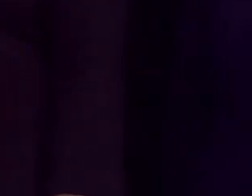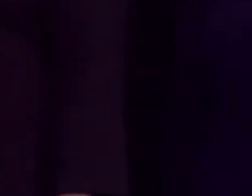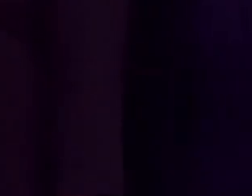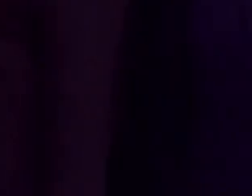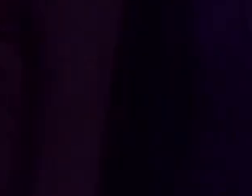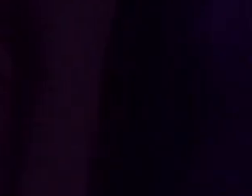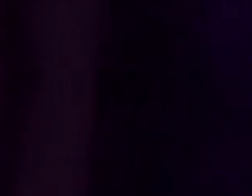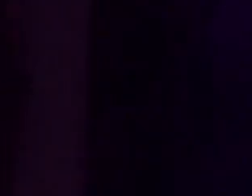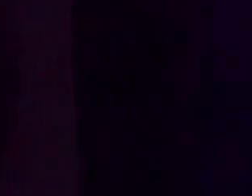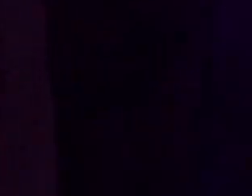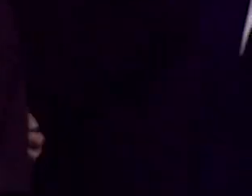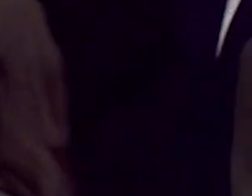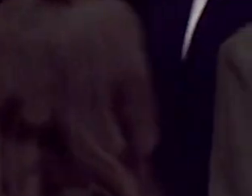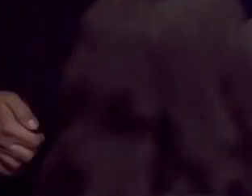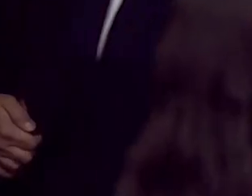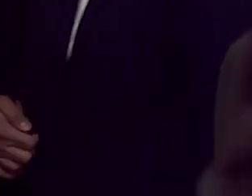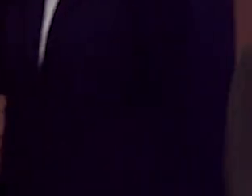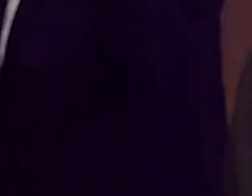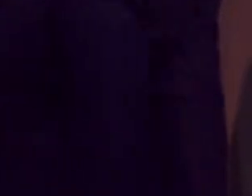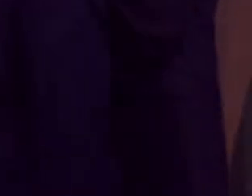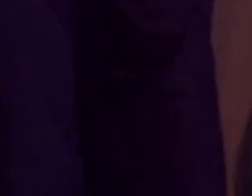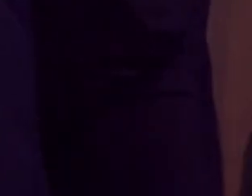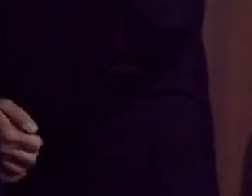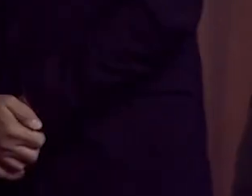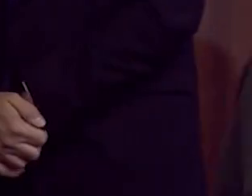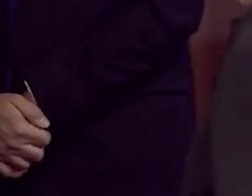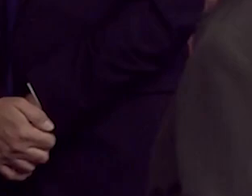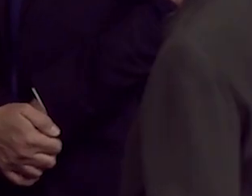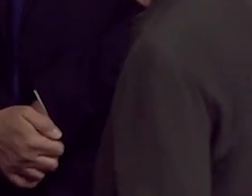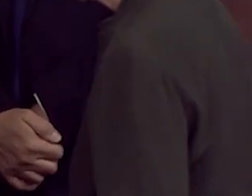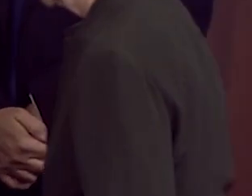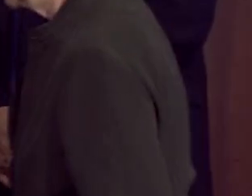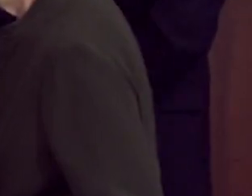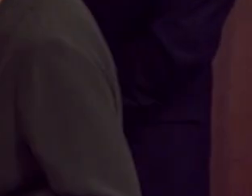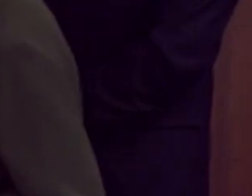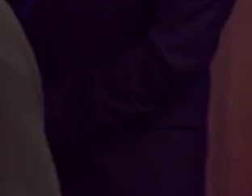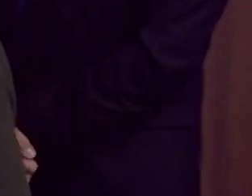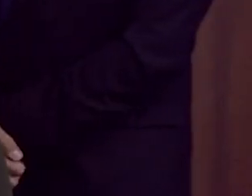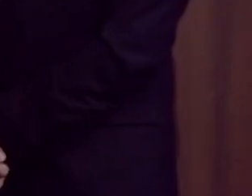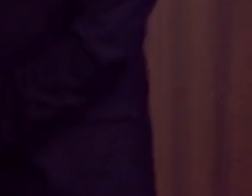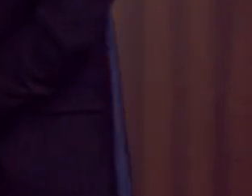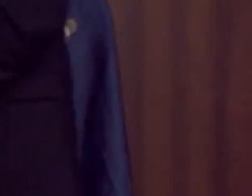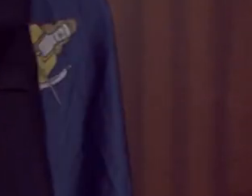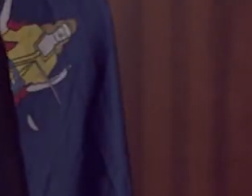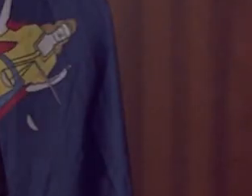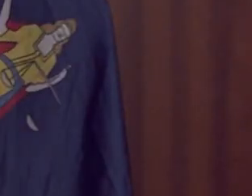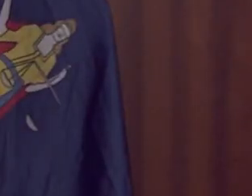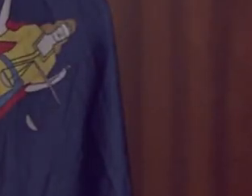We're going this way. Okay. Thanks, everybody. Appreciate it. We're going to have the advocates come up now.